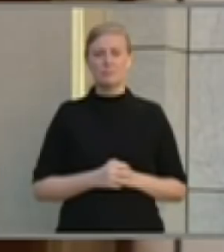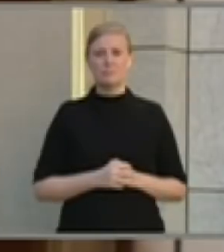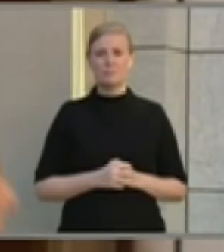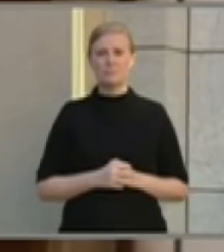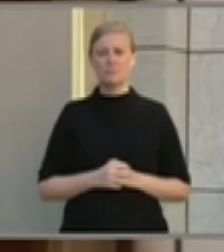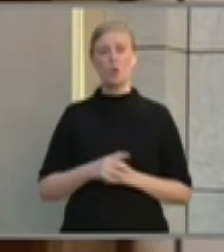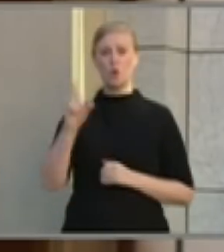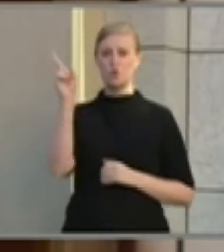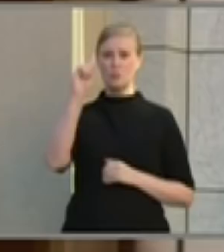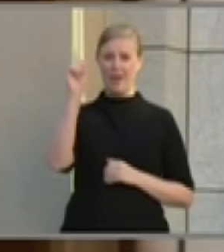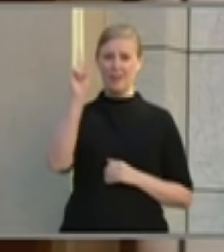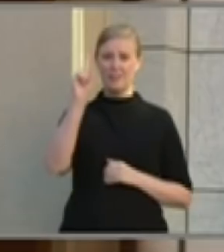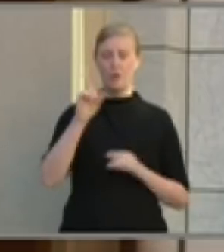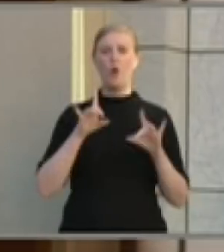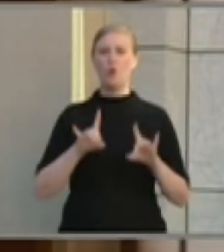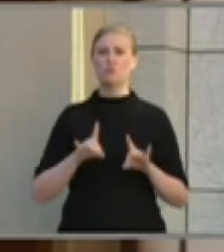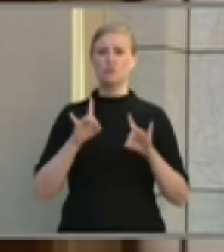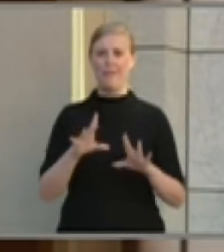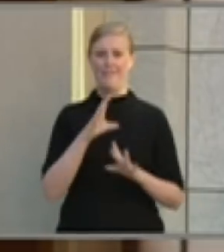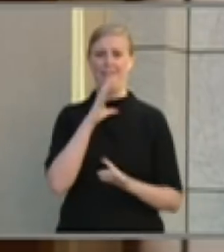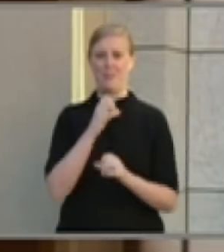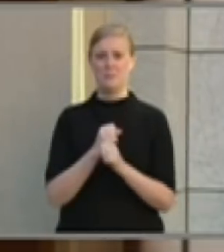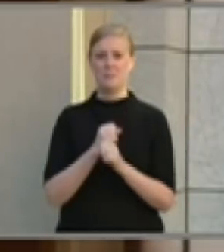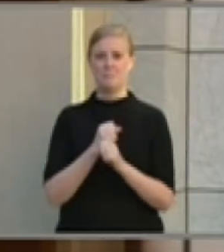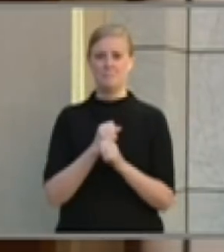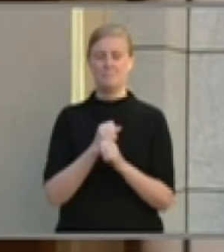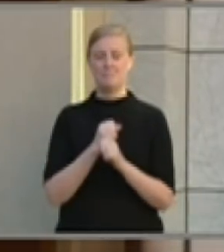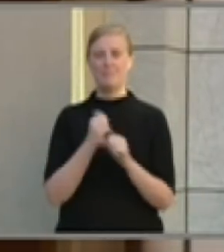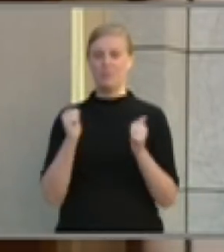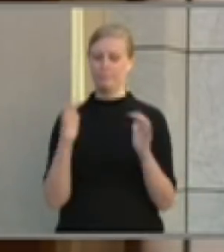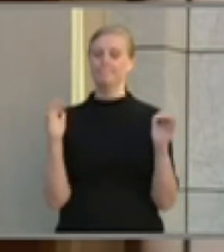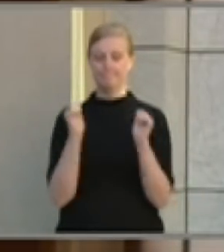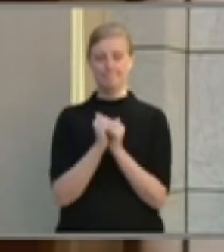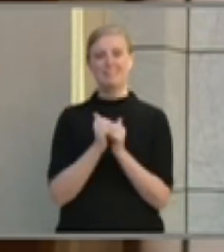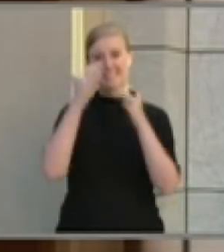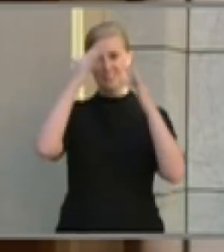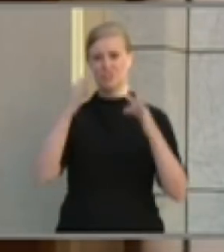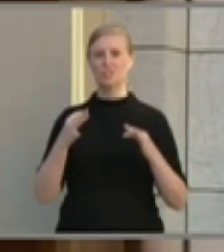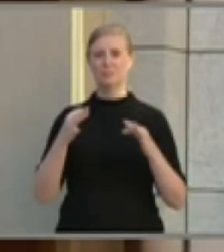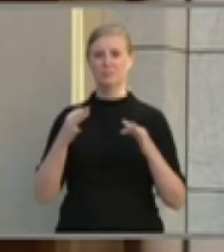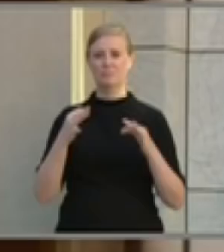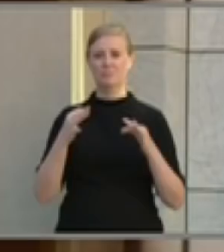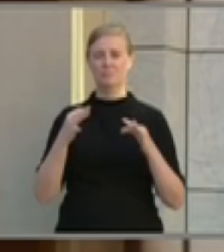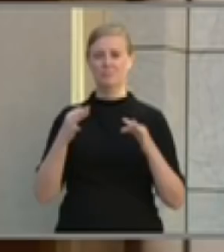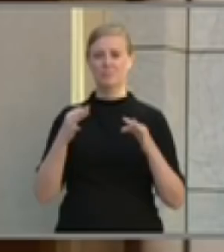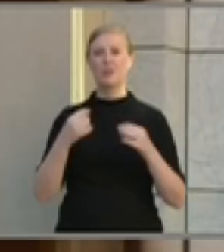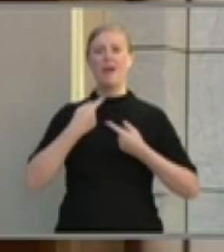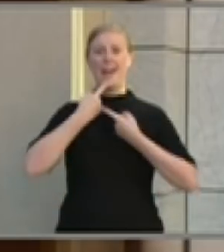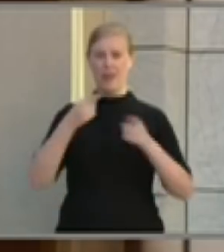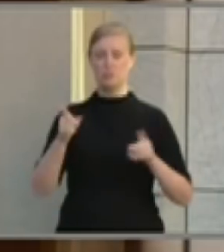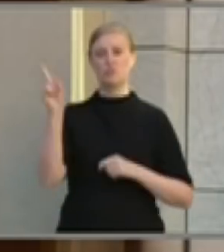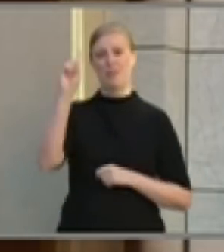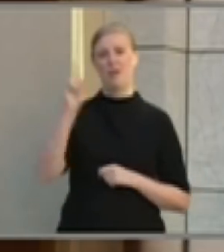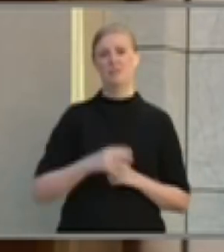has made a decision today, and that I announced today, that no government has made before in Australia